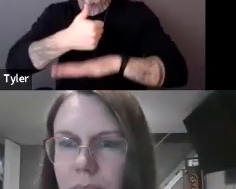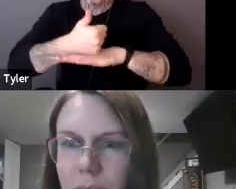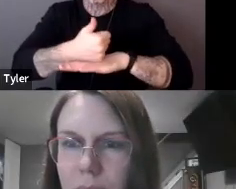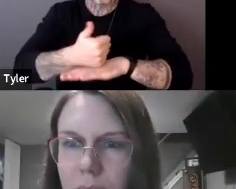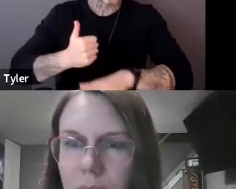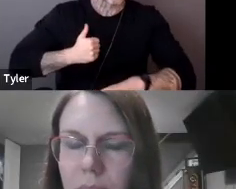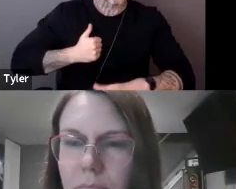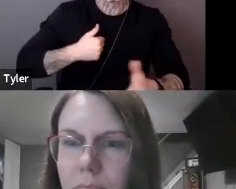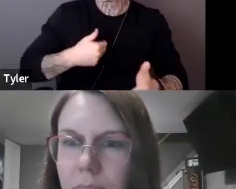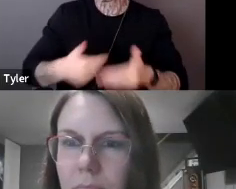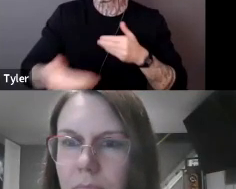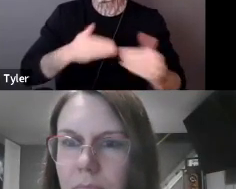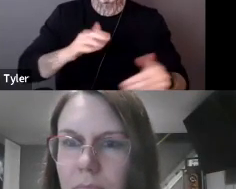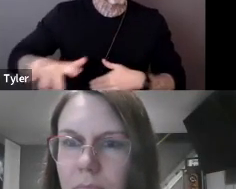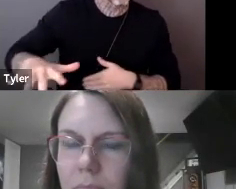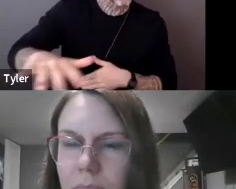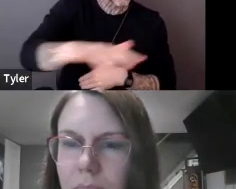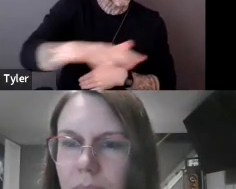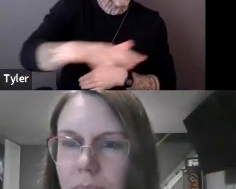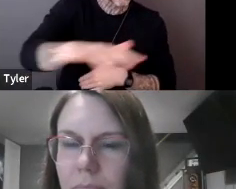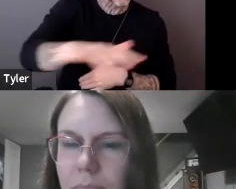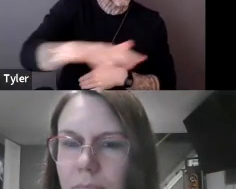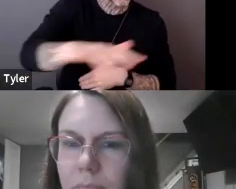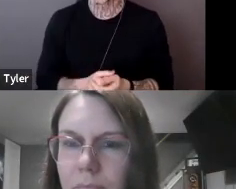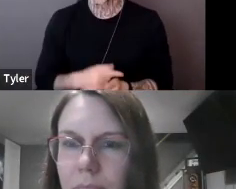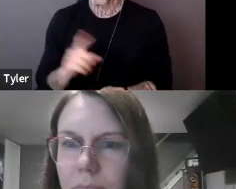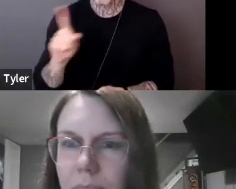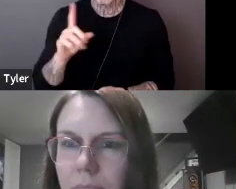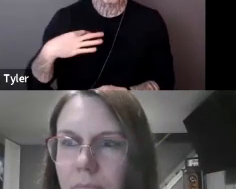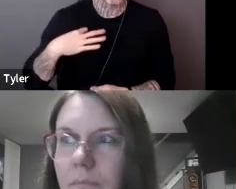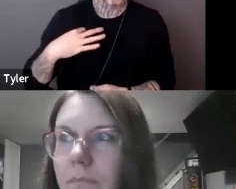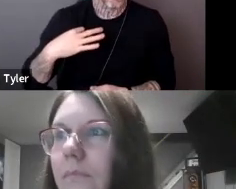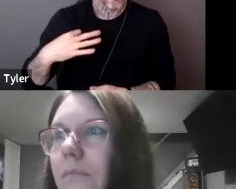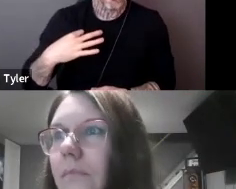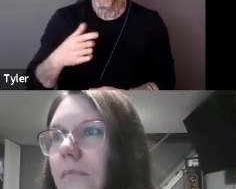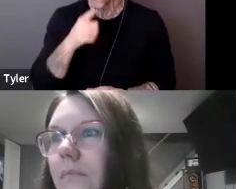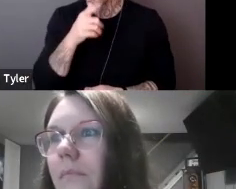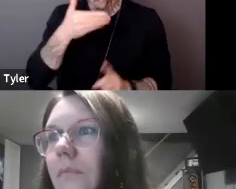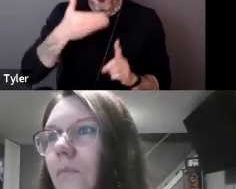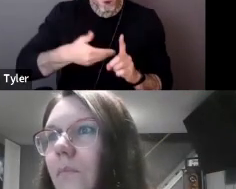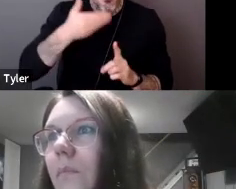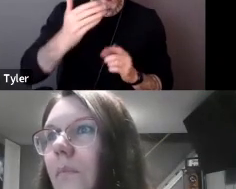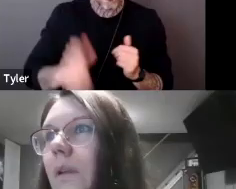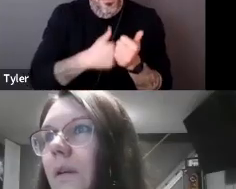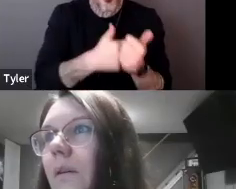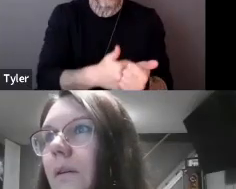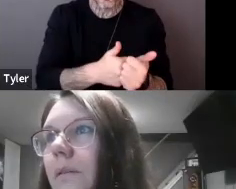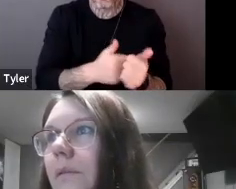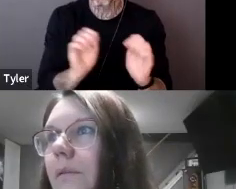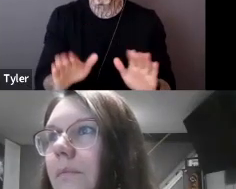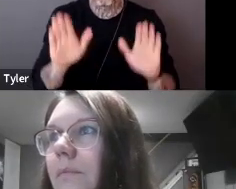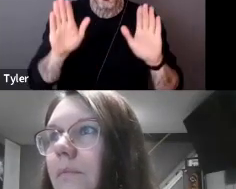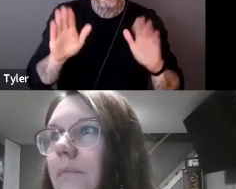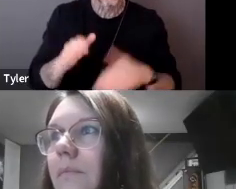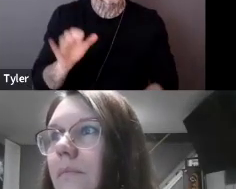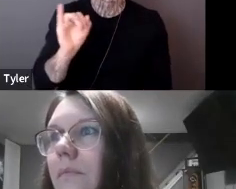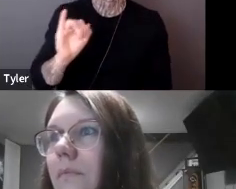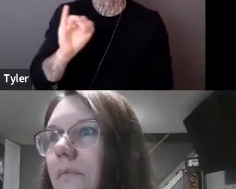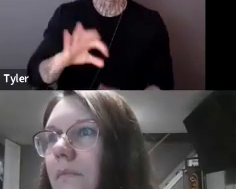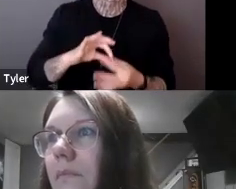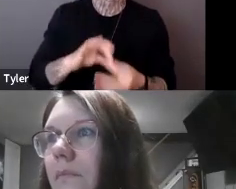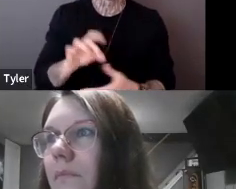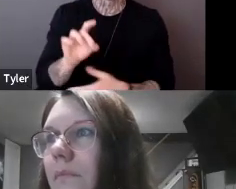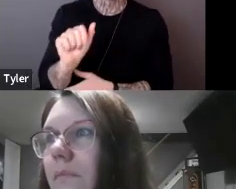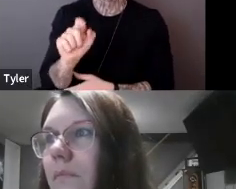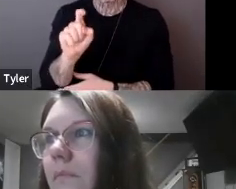matter where you get it, where you apply, it follows you around the country, and it's based on your disability need, not some